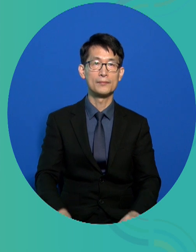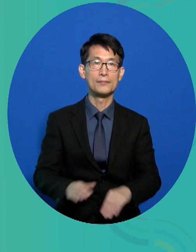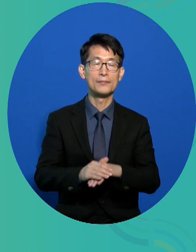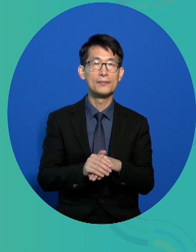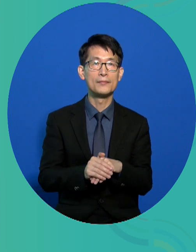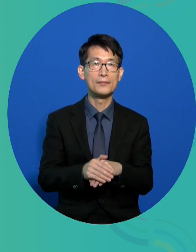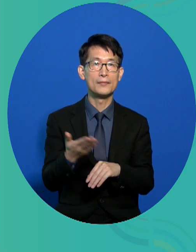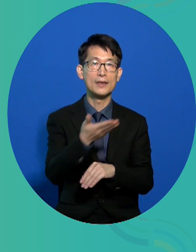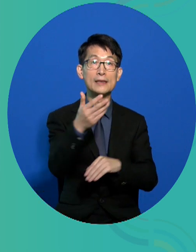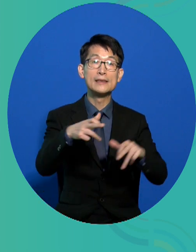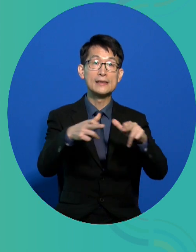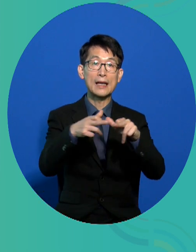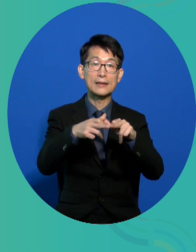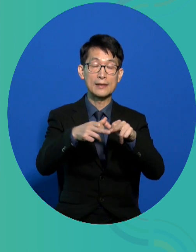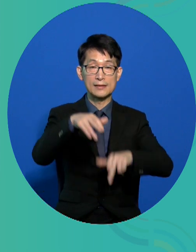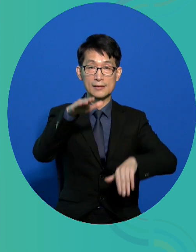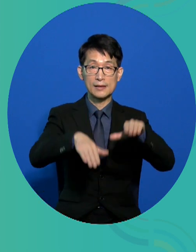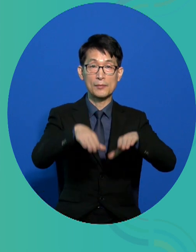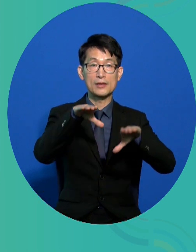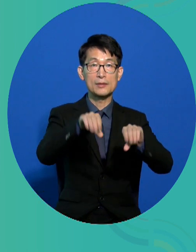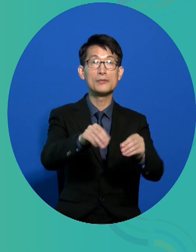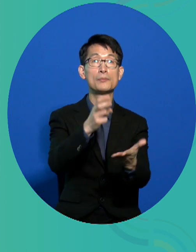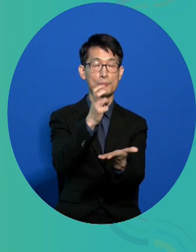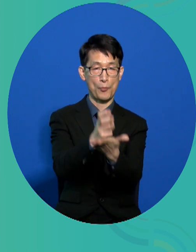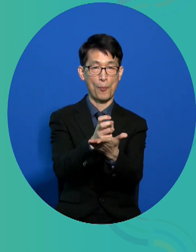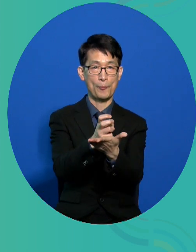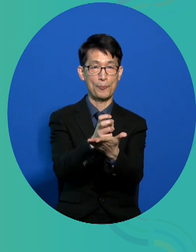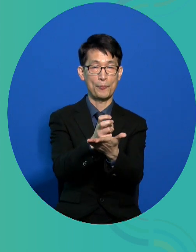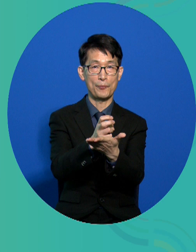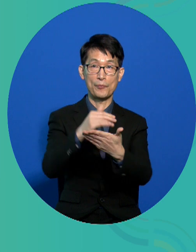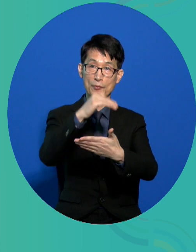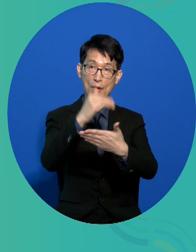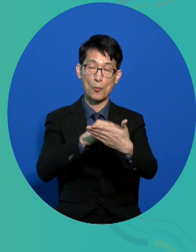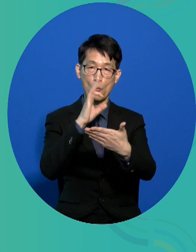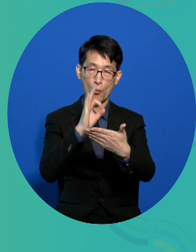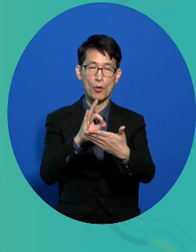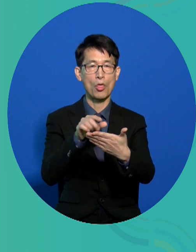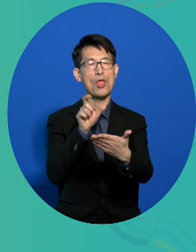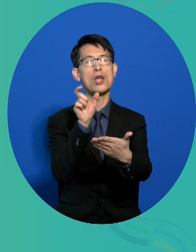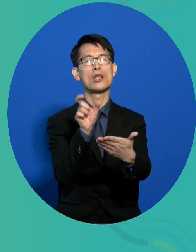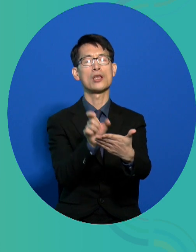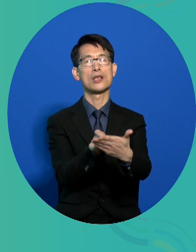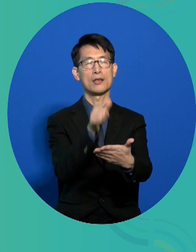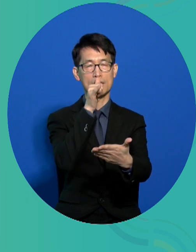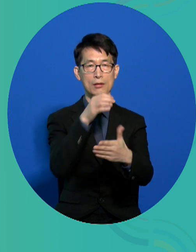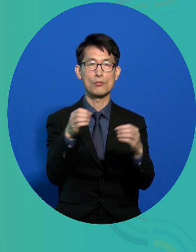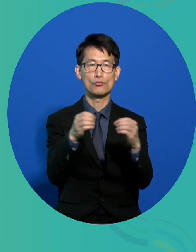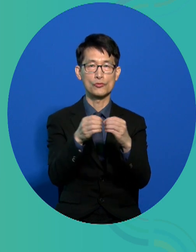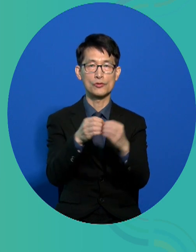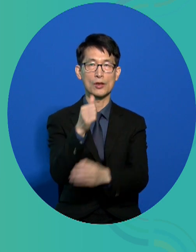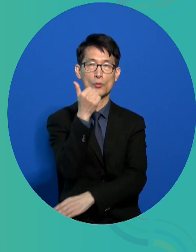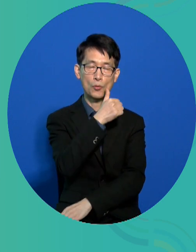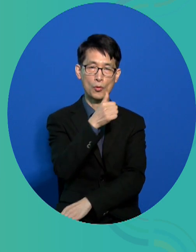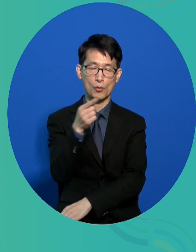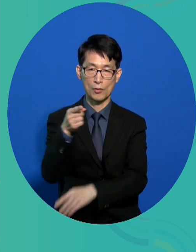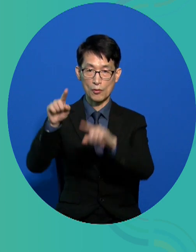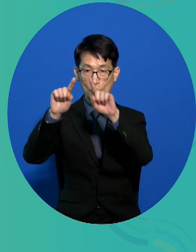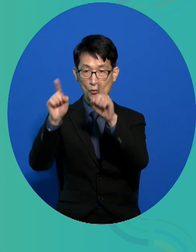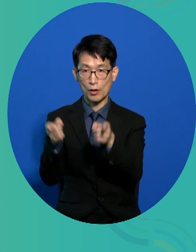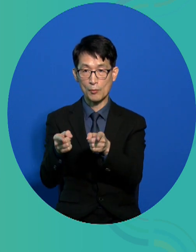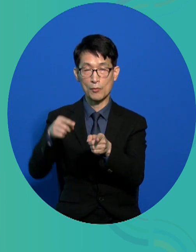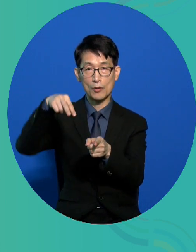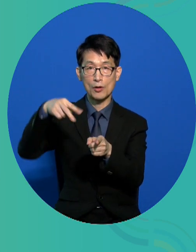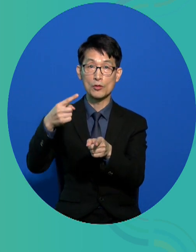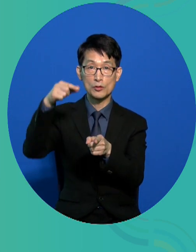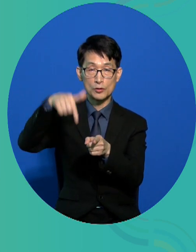There is an ad that we come across in our daily lives quite often. It is Anti-Discrimination Against and Remedies for